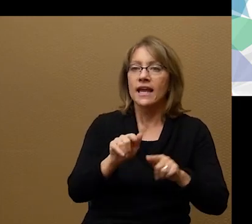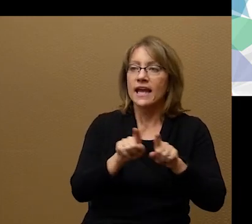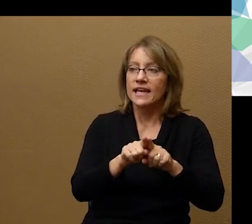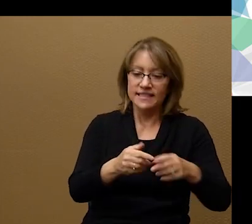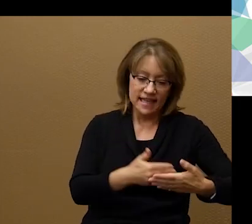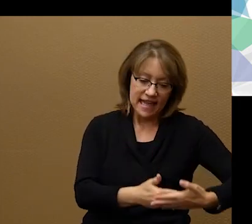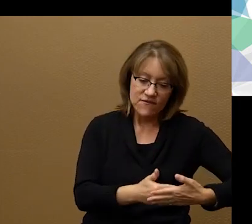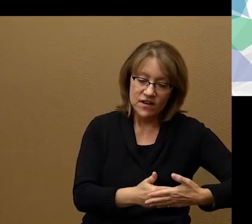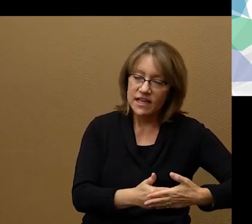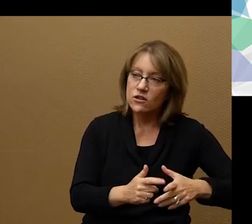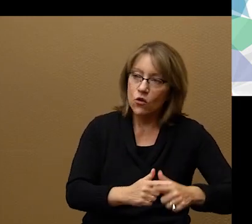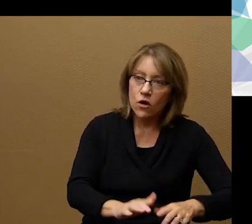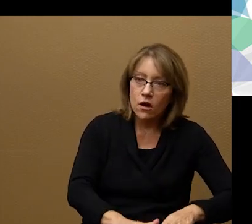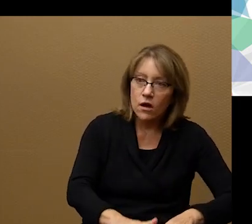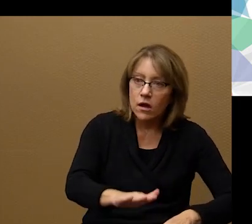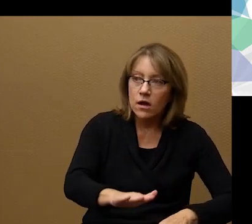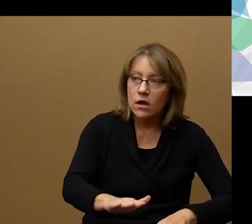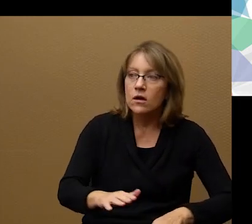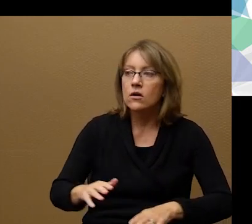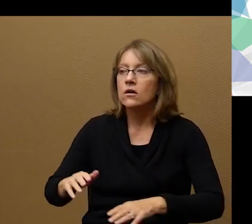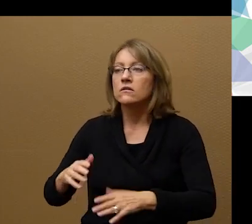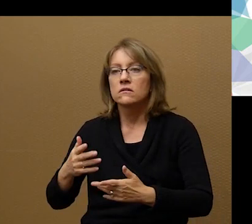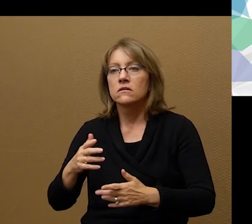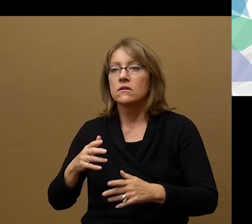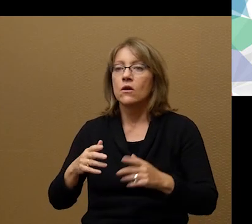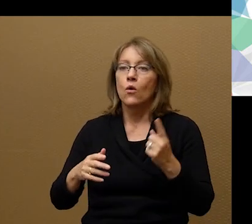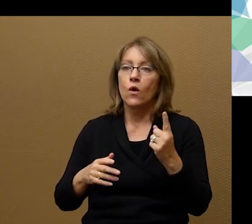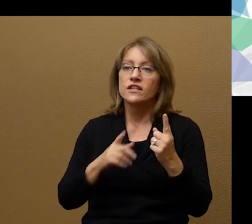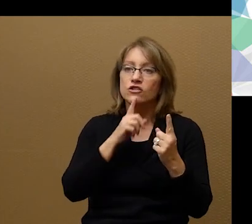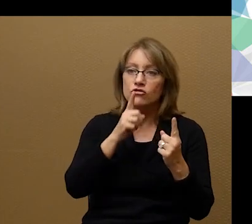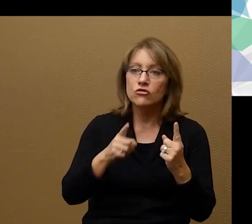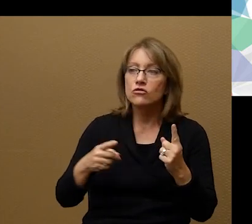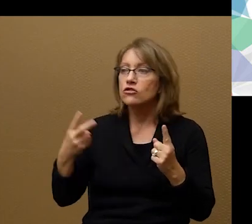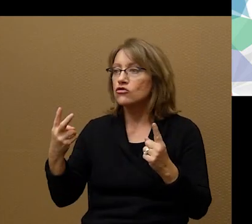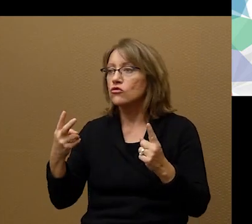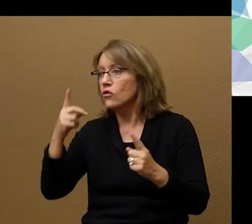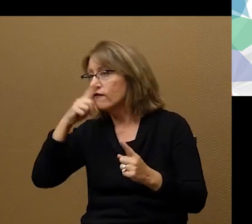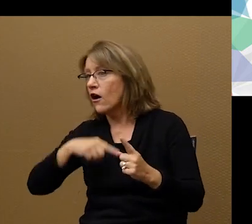toddler stages. 1 for true, 2 for false.